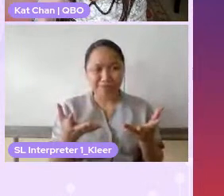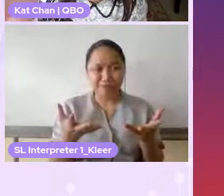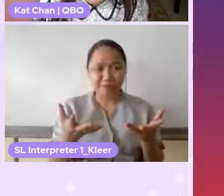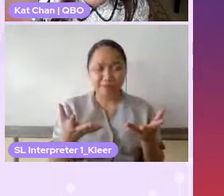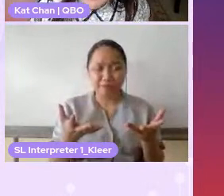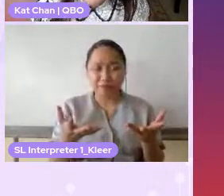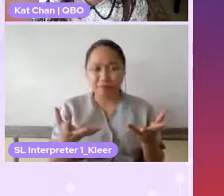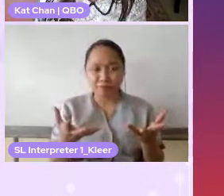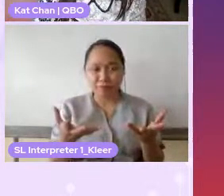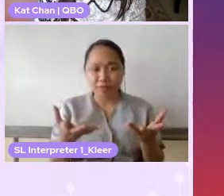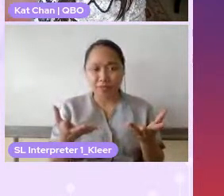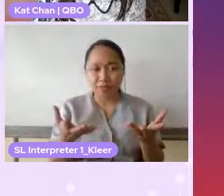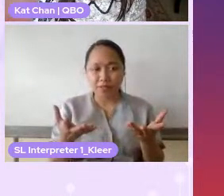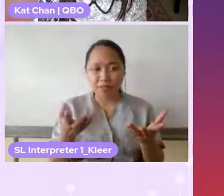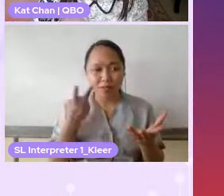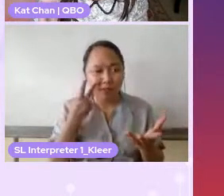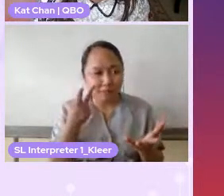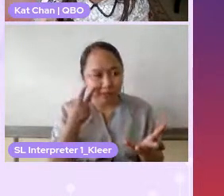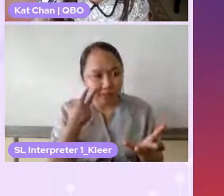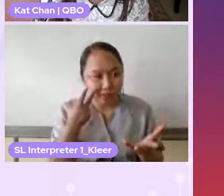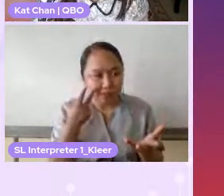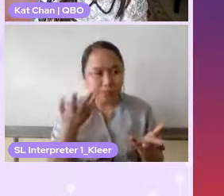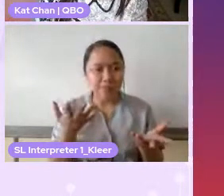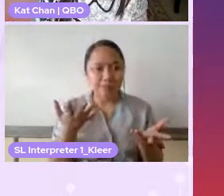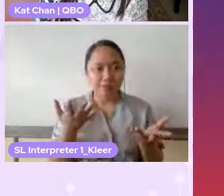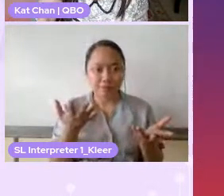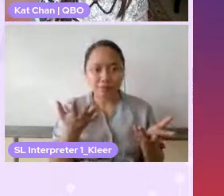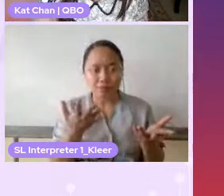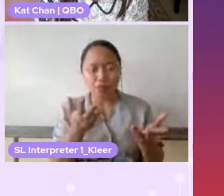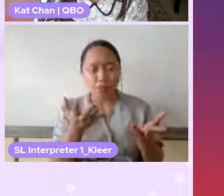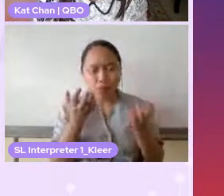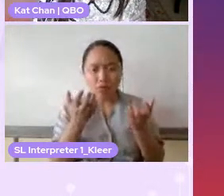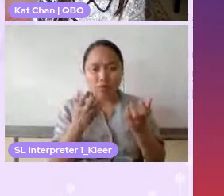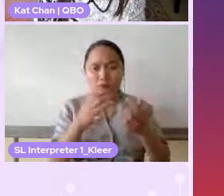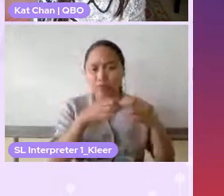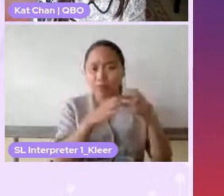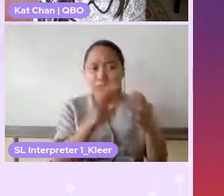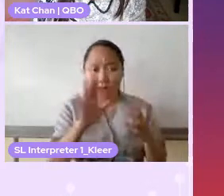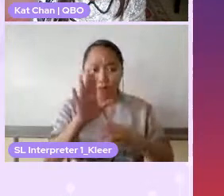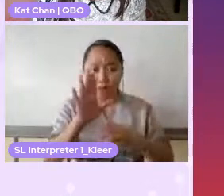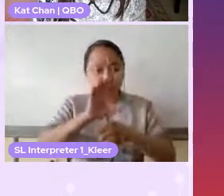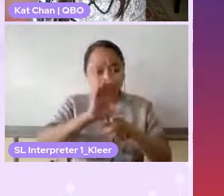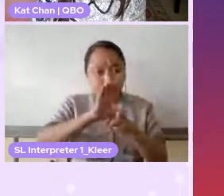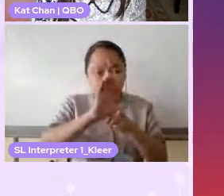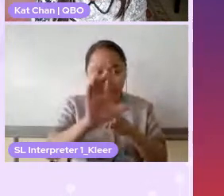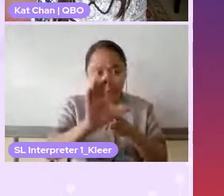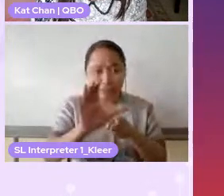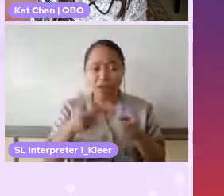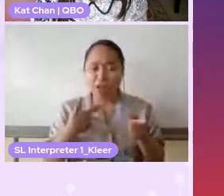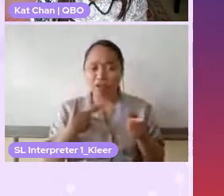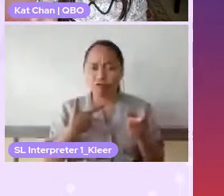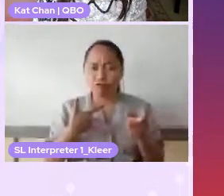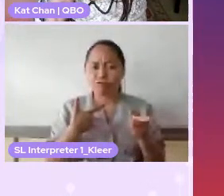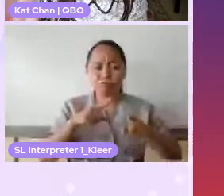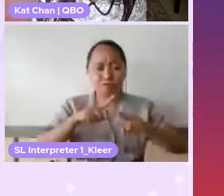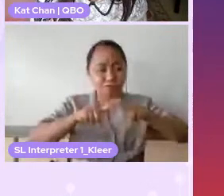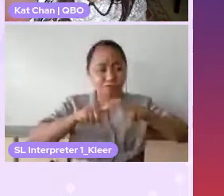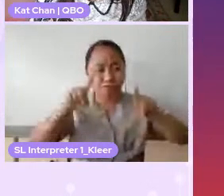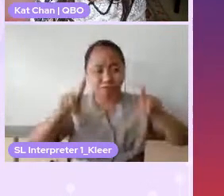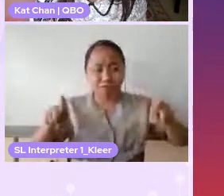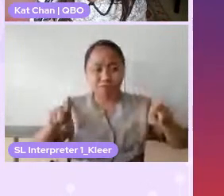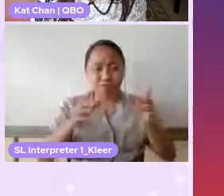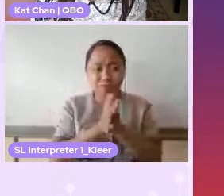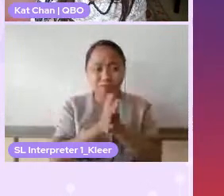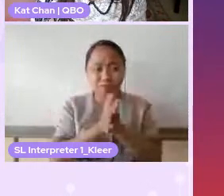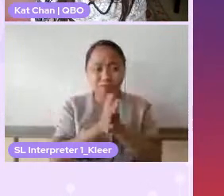to be able to build a career in tech. Businesses are so much better with diversity in the leadership teams, right? And I really want to